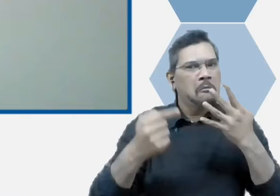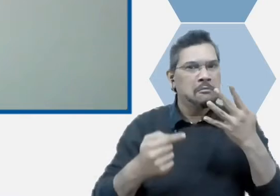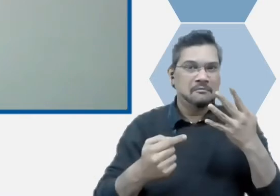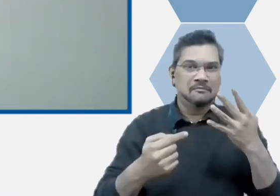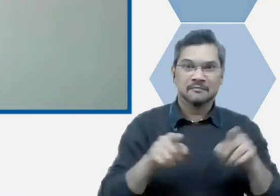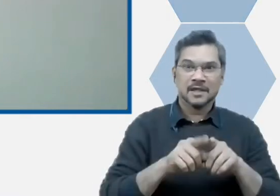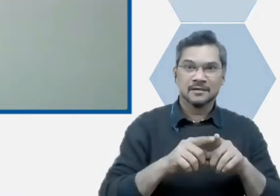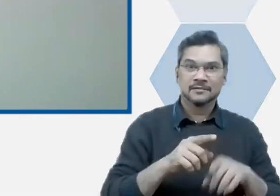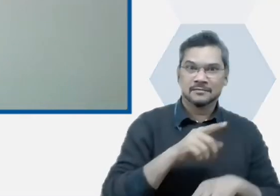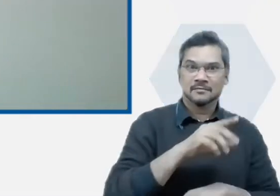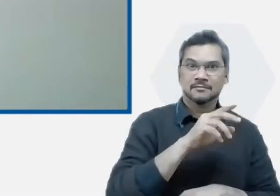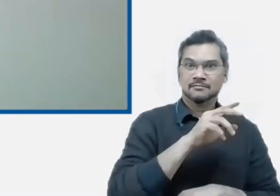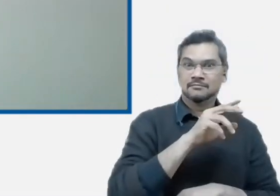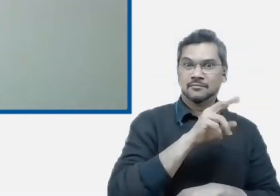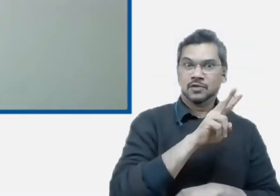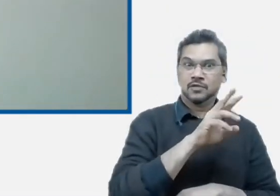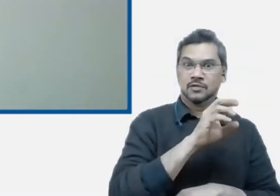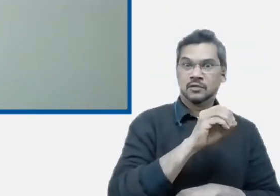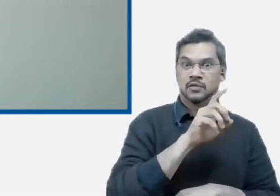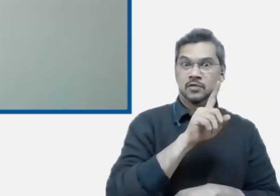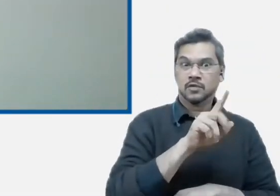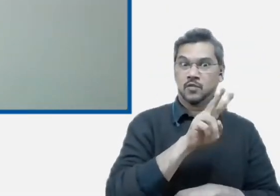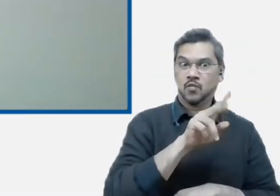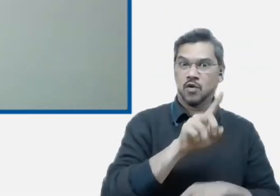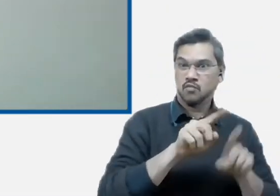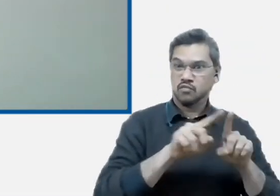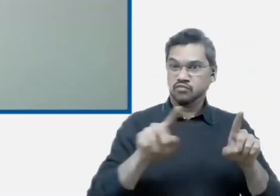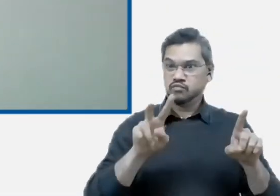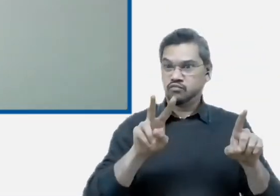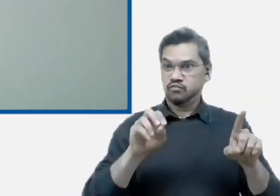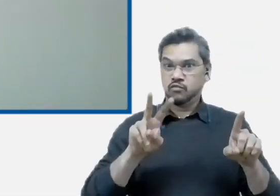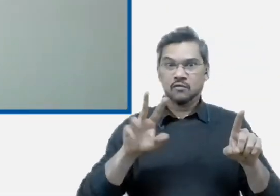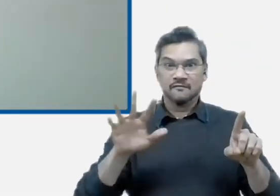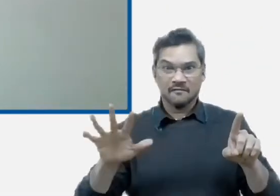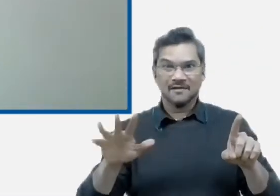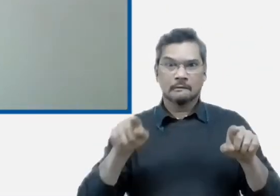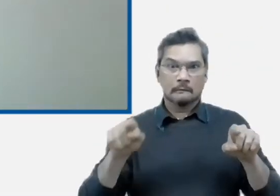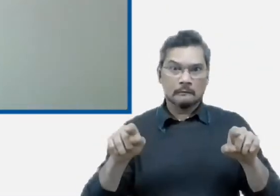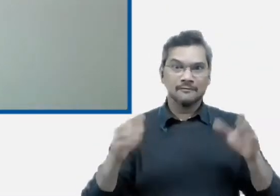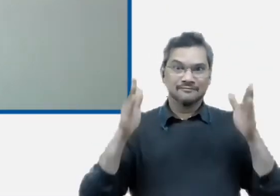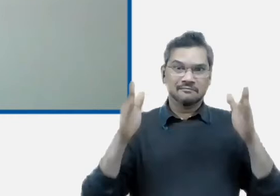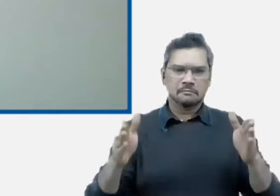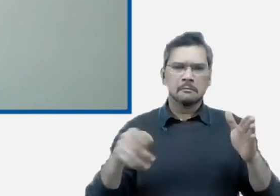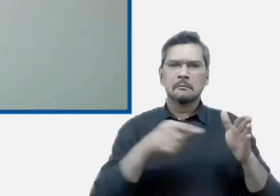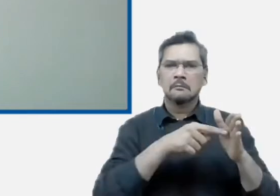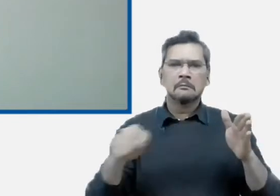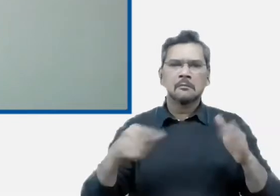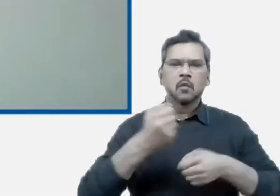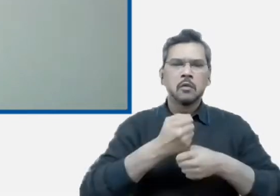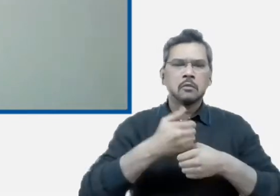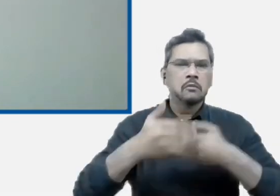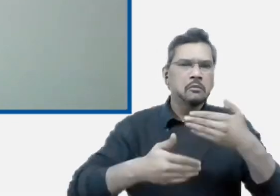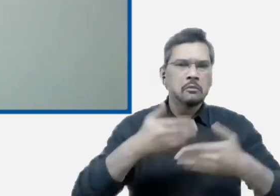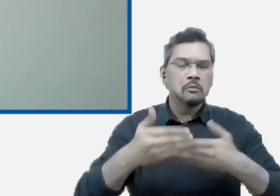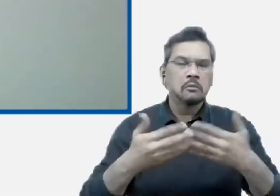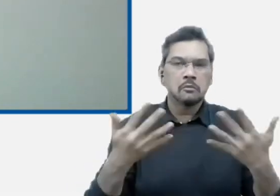Nairobi Declaration. To moderate this session is Mr. Amjad Abasha, the Chief of the